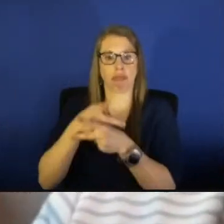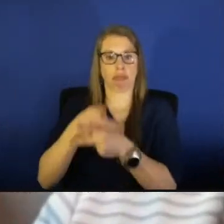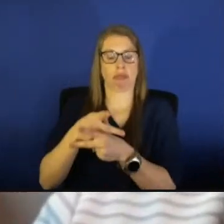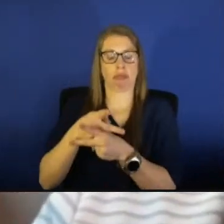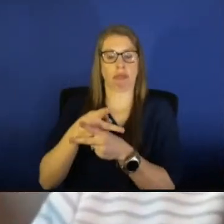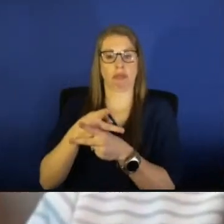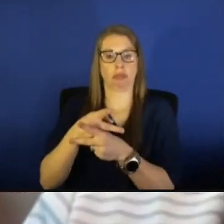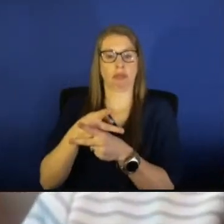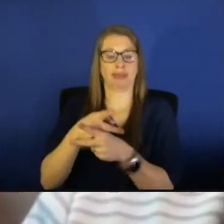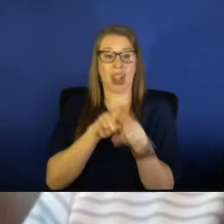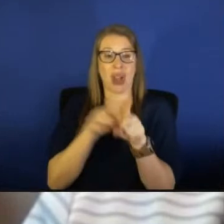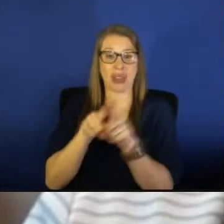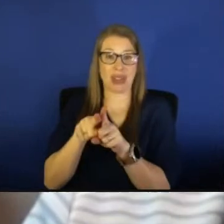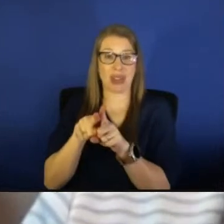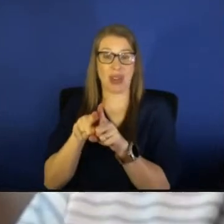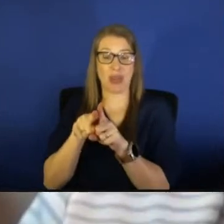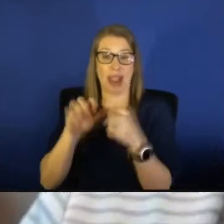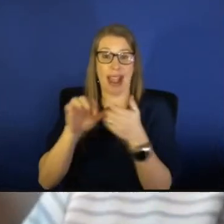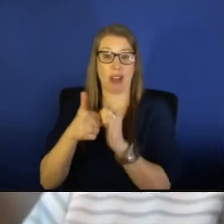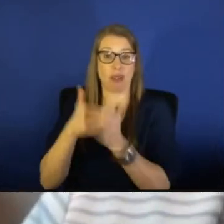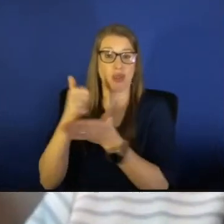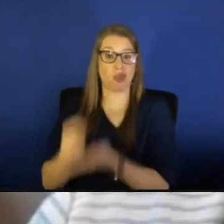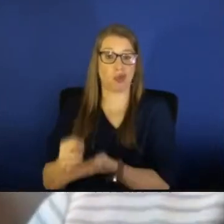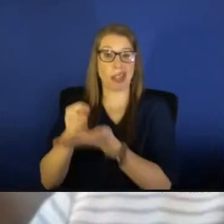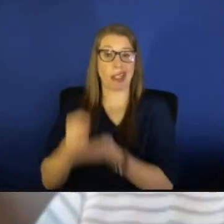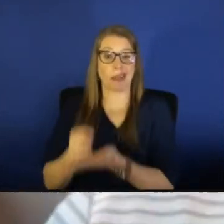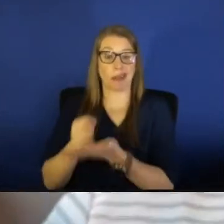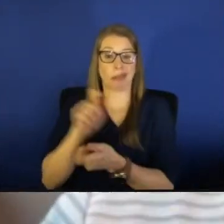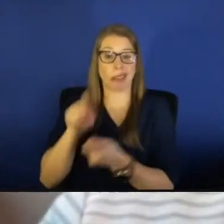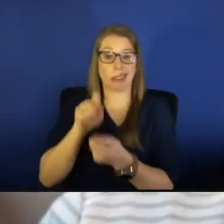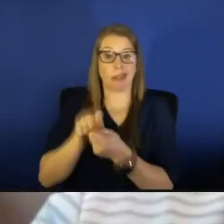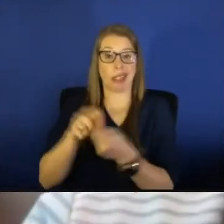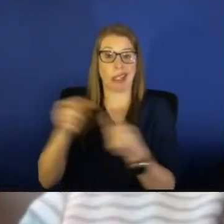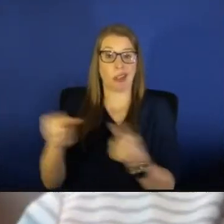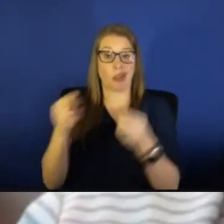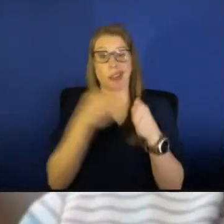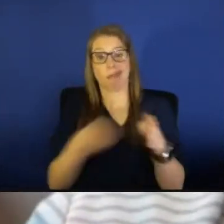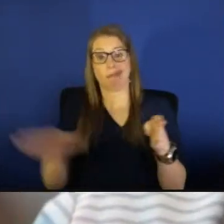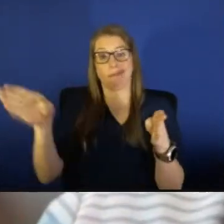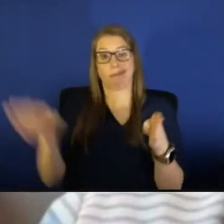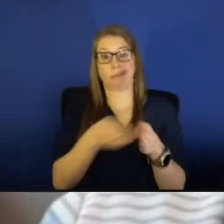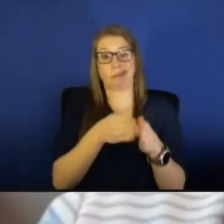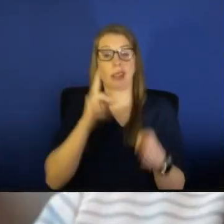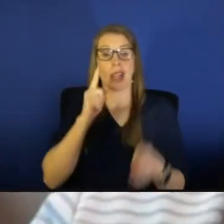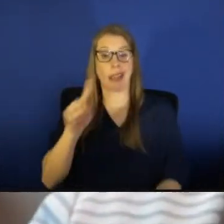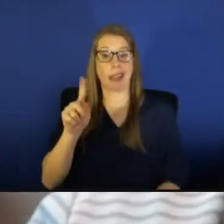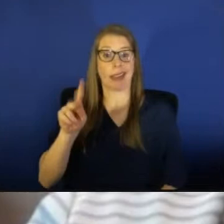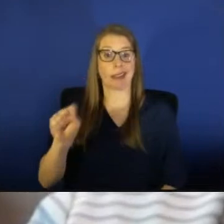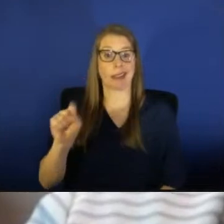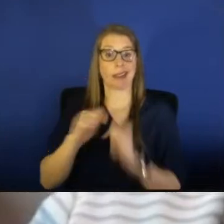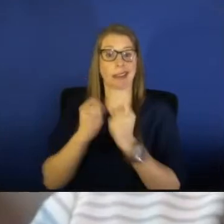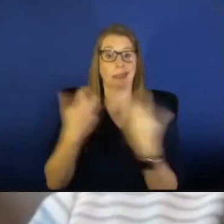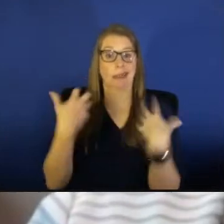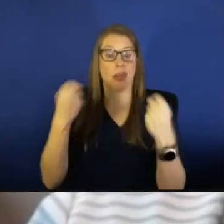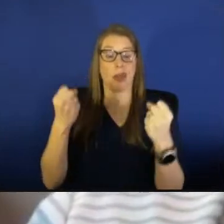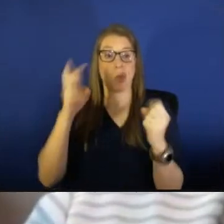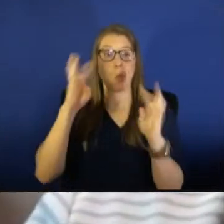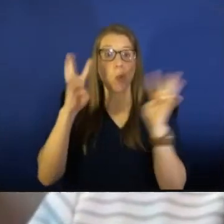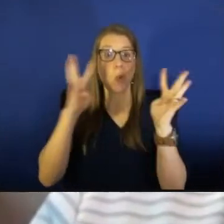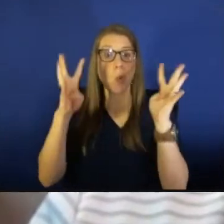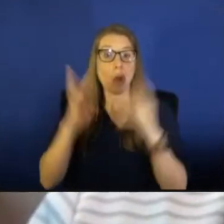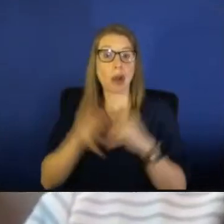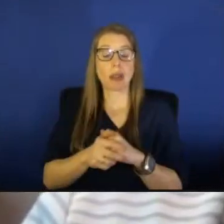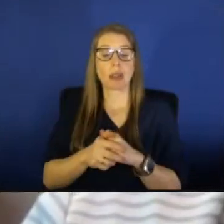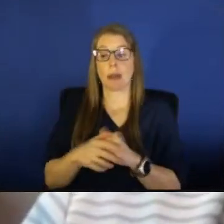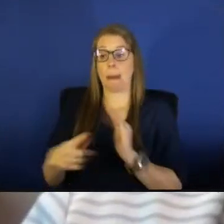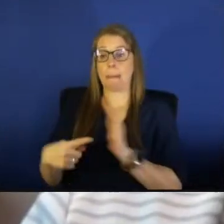we treat specific injuries. So I think Kansas Team Health has been real innovative, and there are similar models popping up.